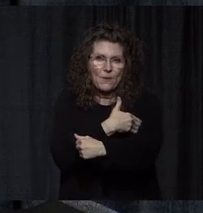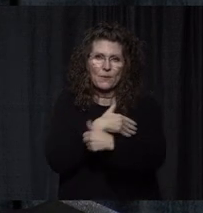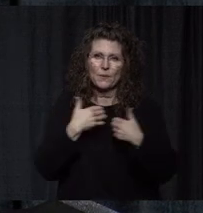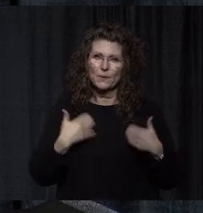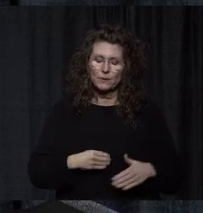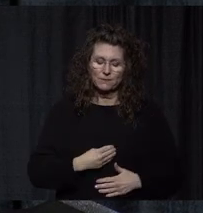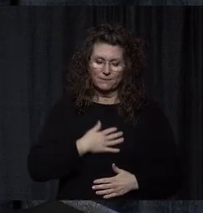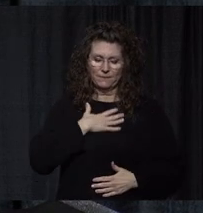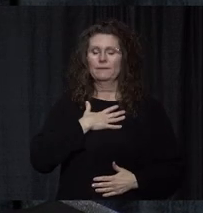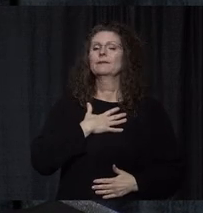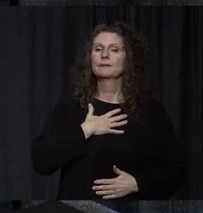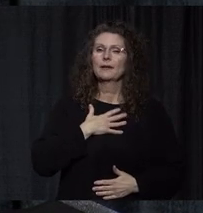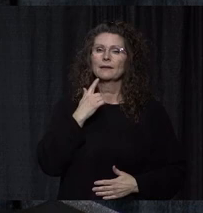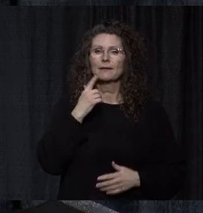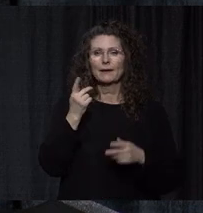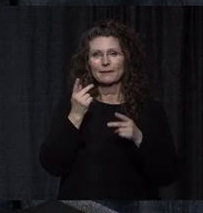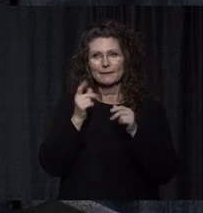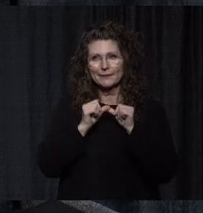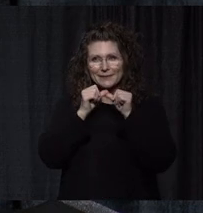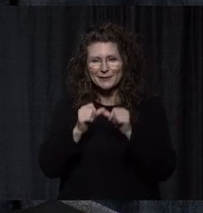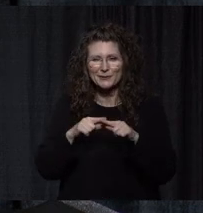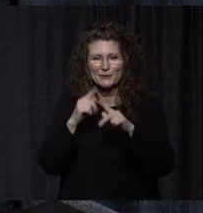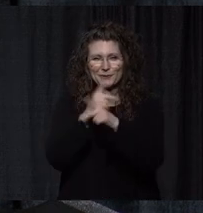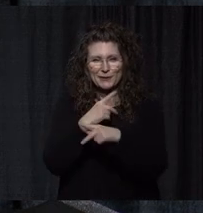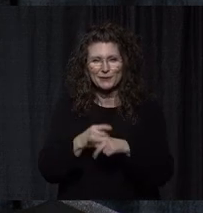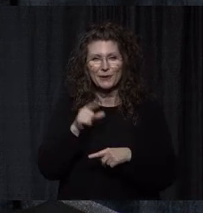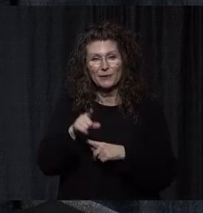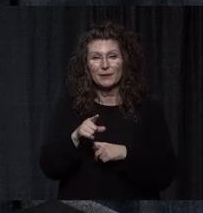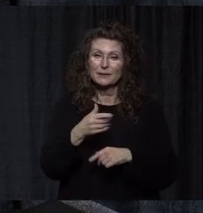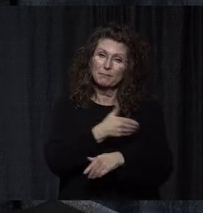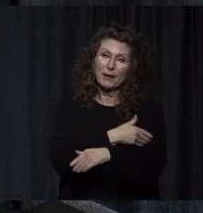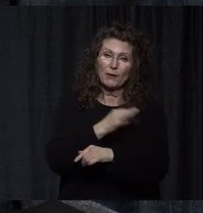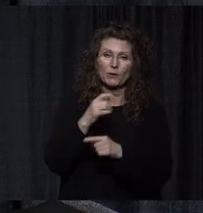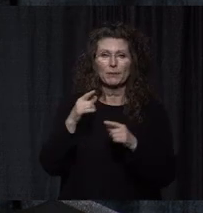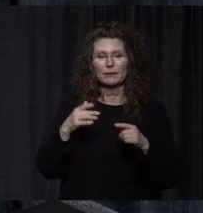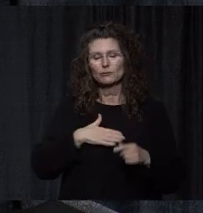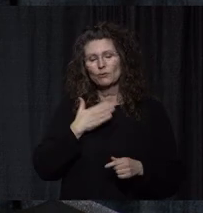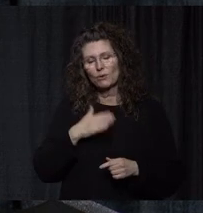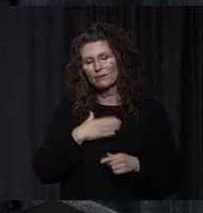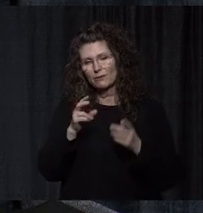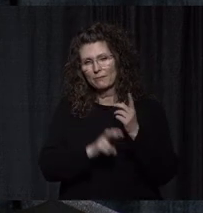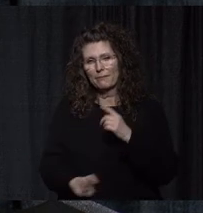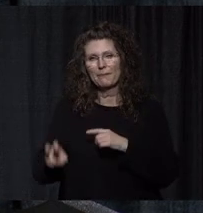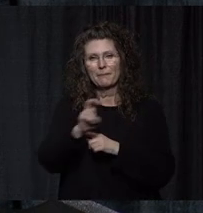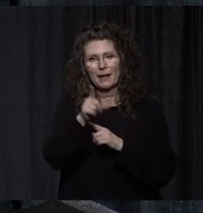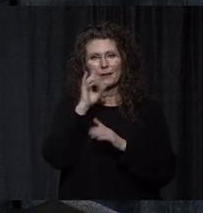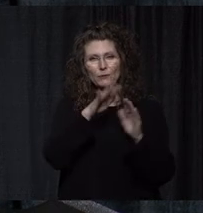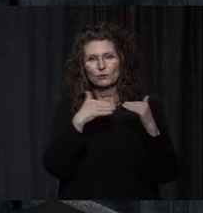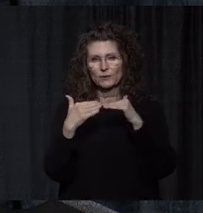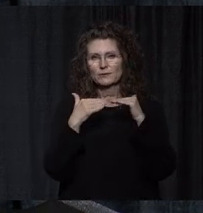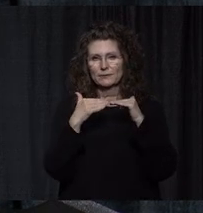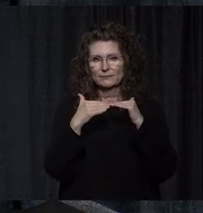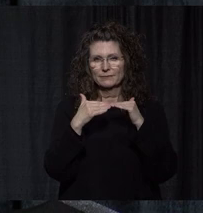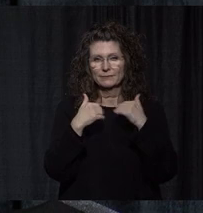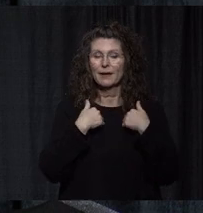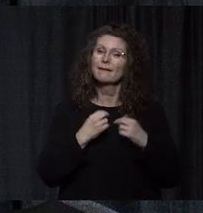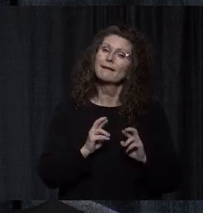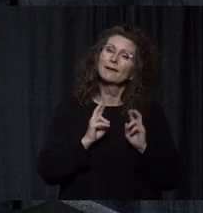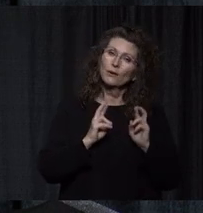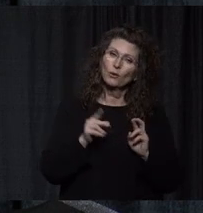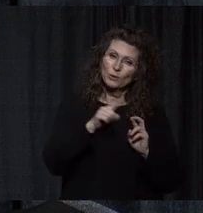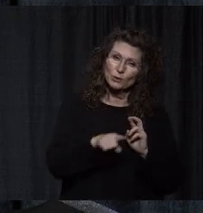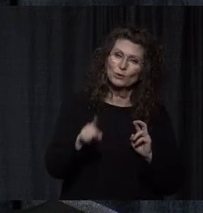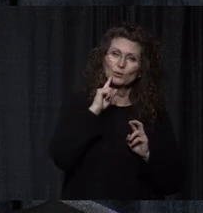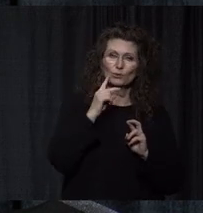this challenging but joyful path of advancing gender justice. I hope you will also